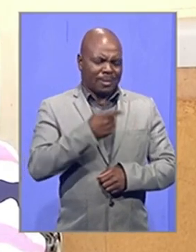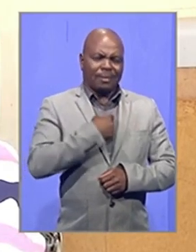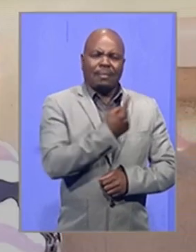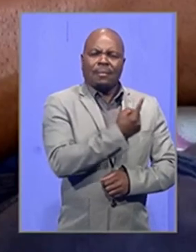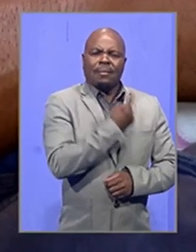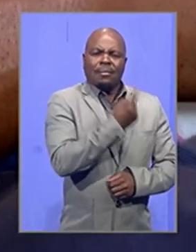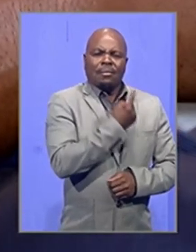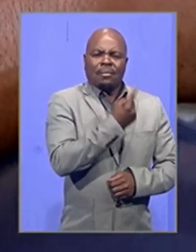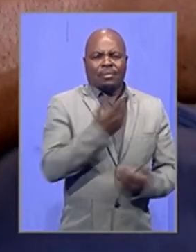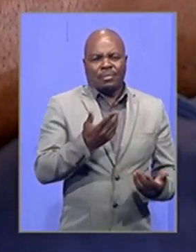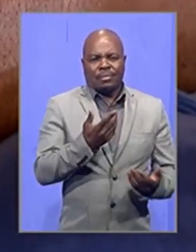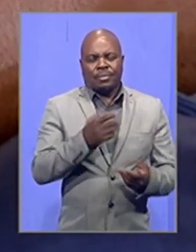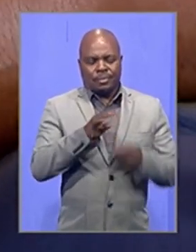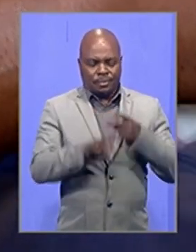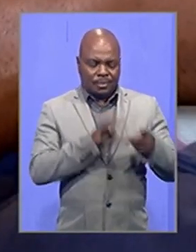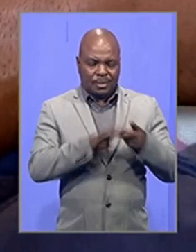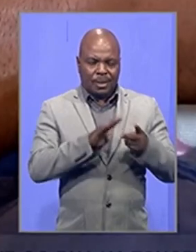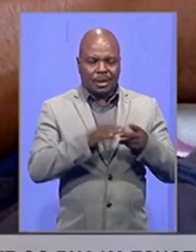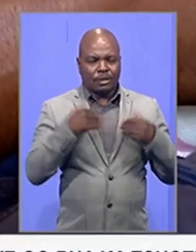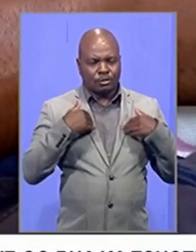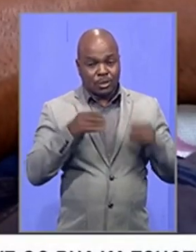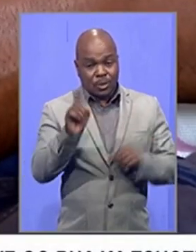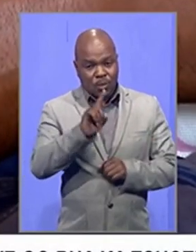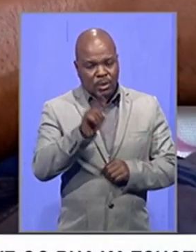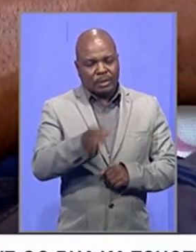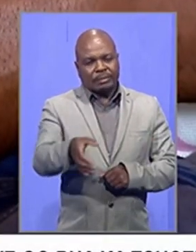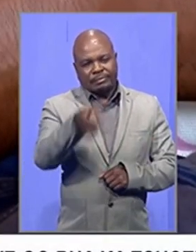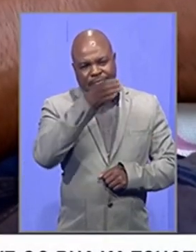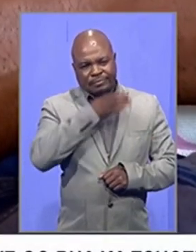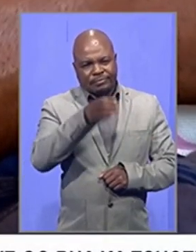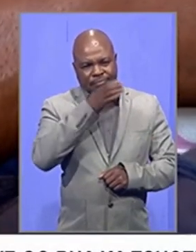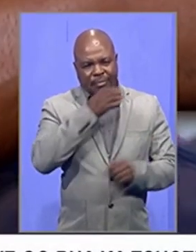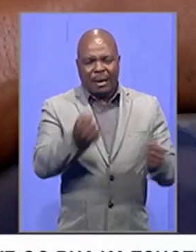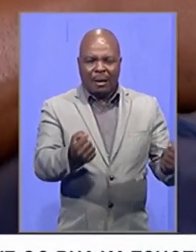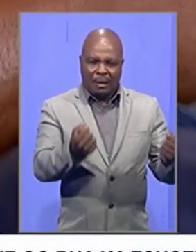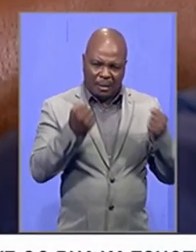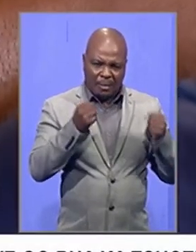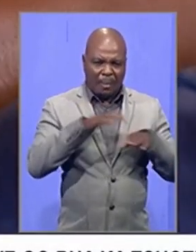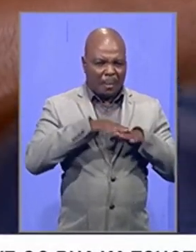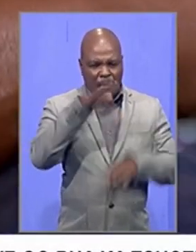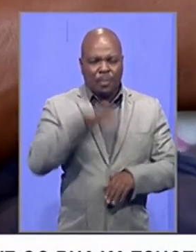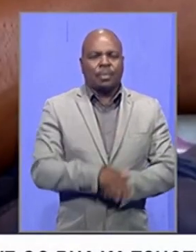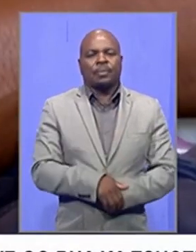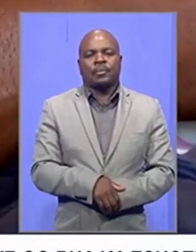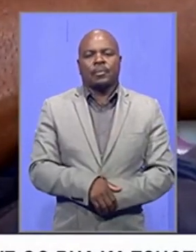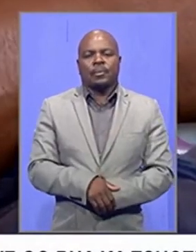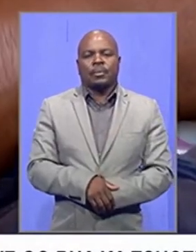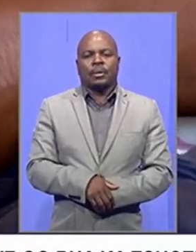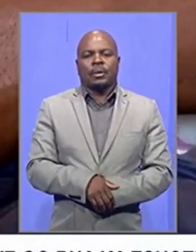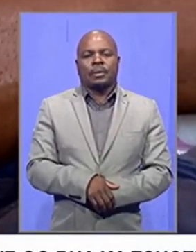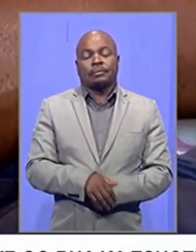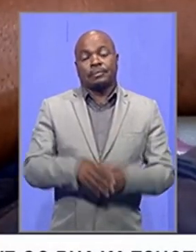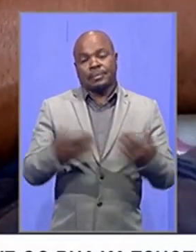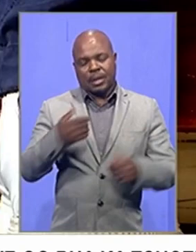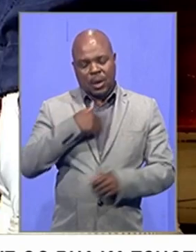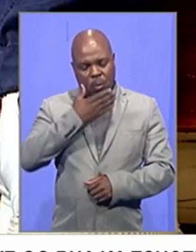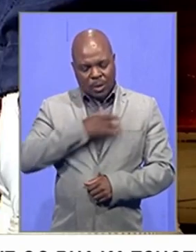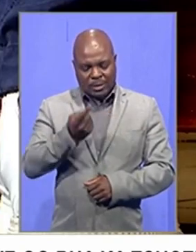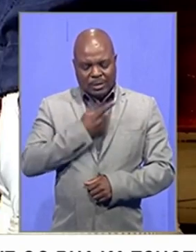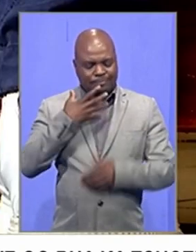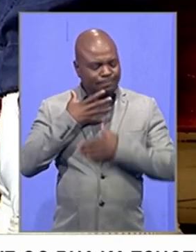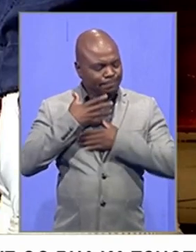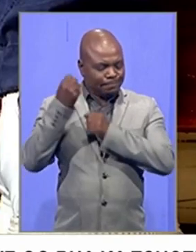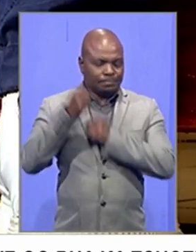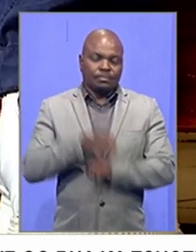wane then I end up e le gore ke nwa bojalwa mo go maswe ya ke batla go ipola